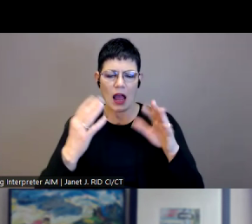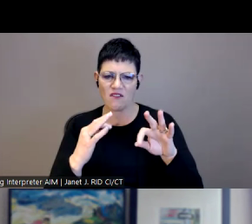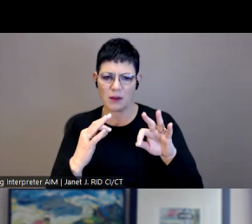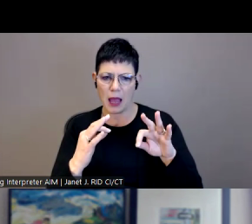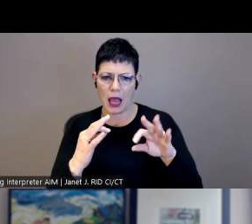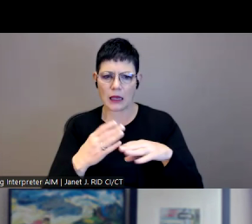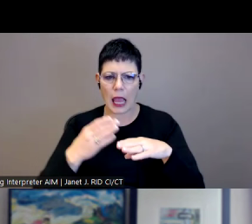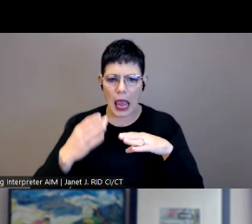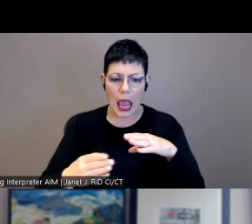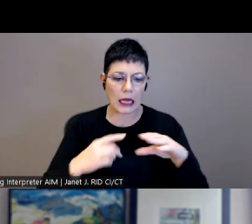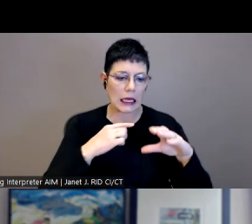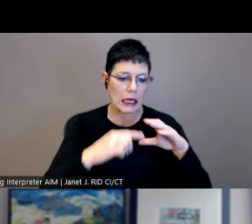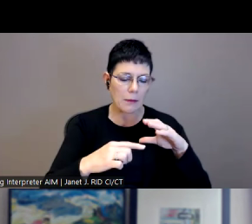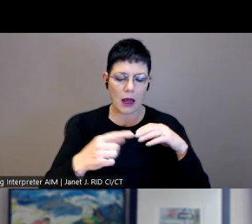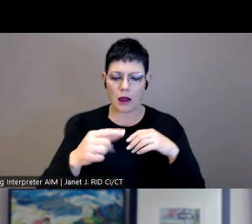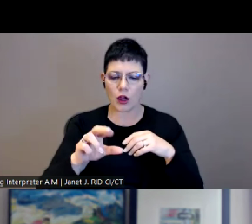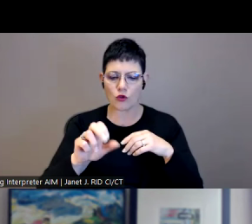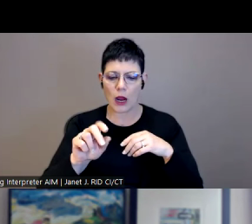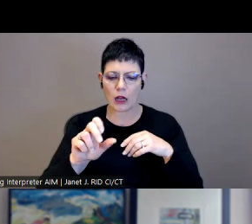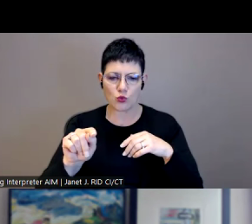our email,